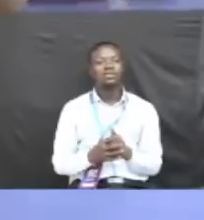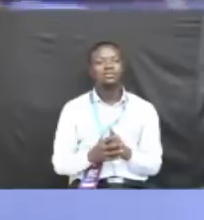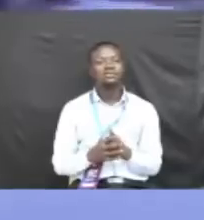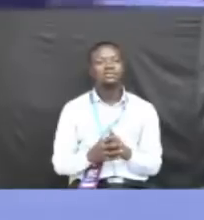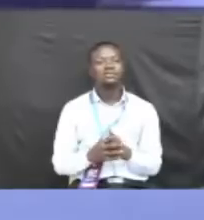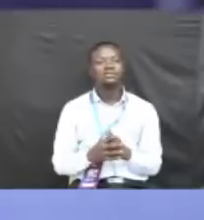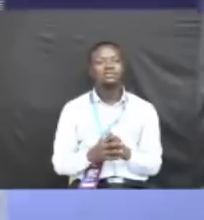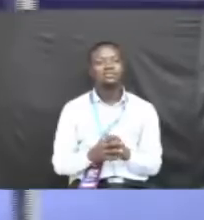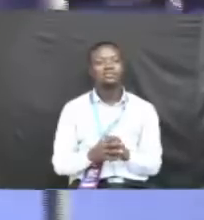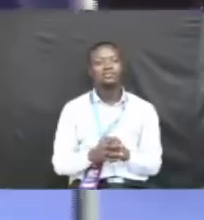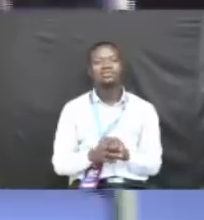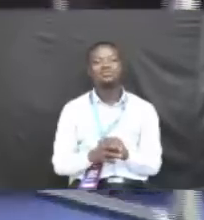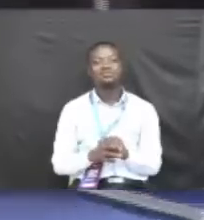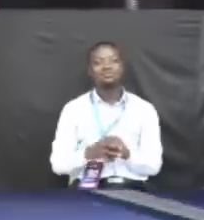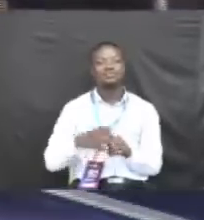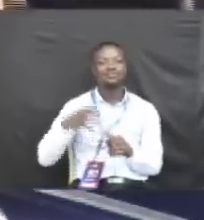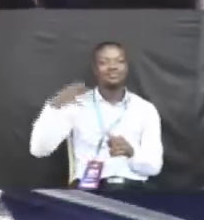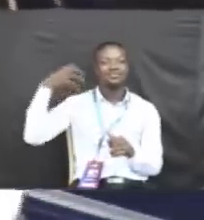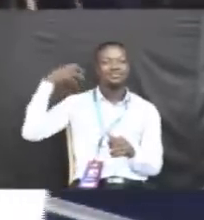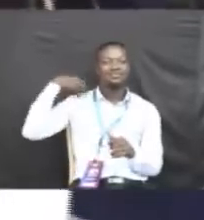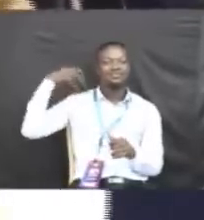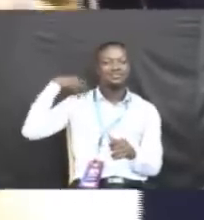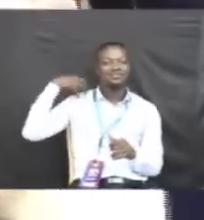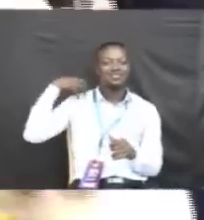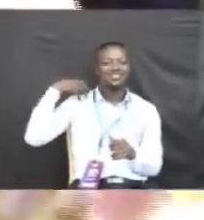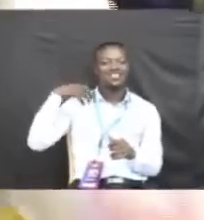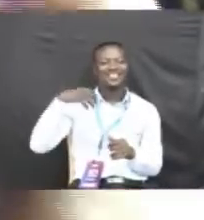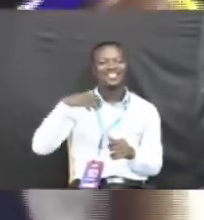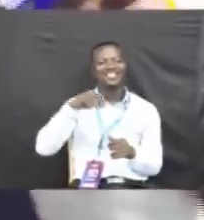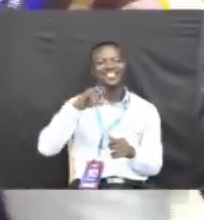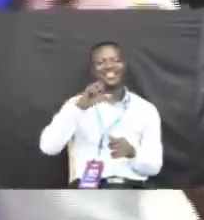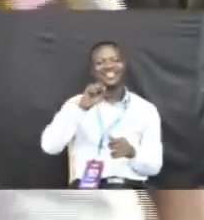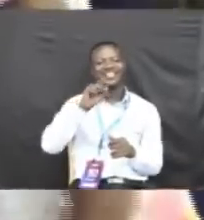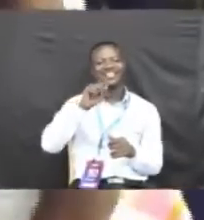Next is Master Steven.